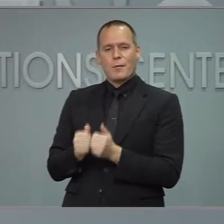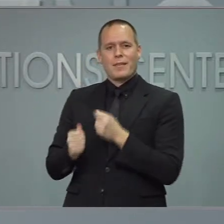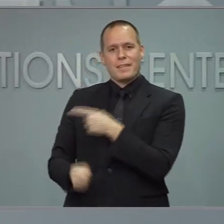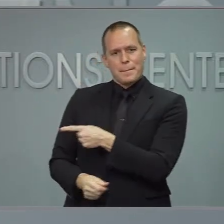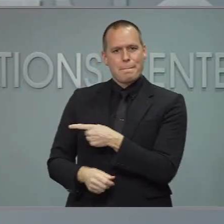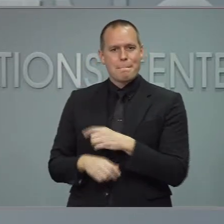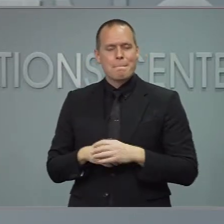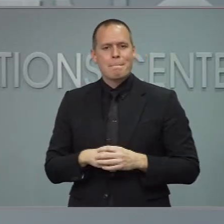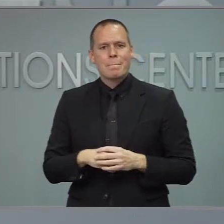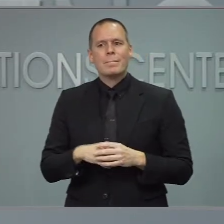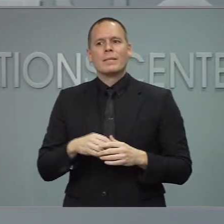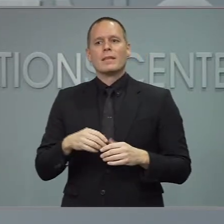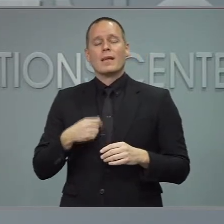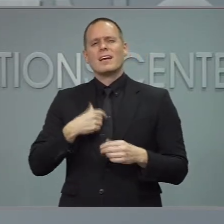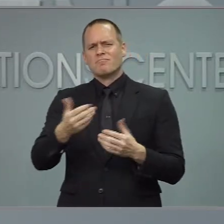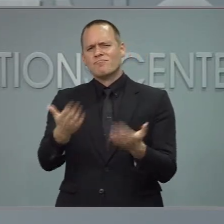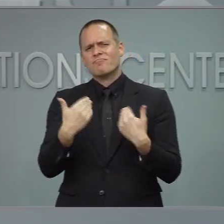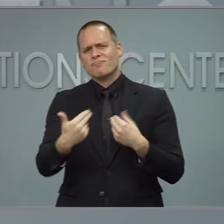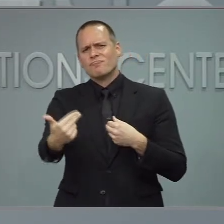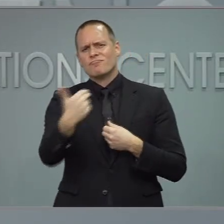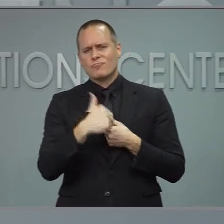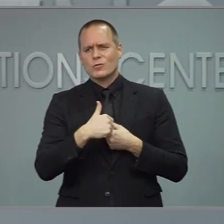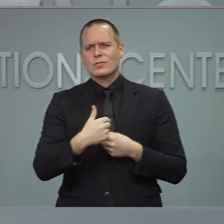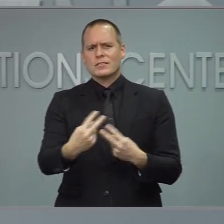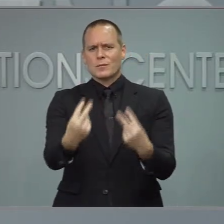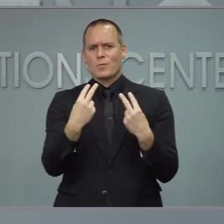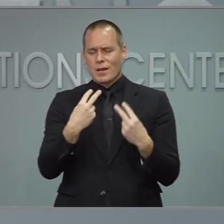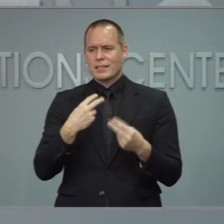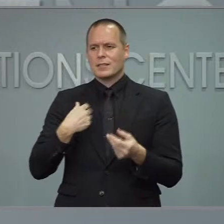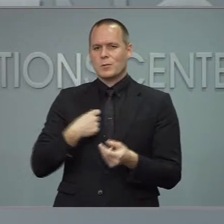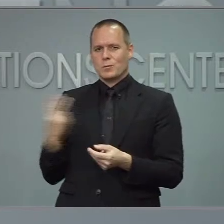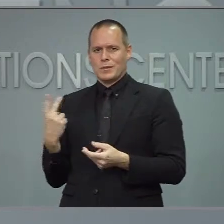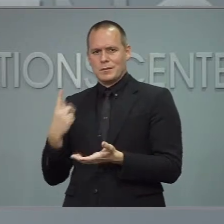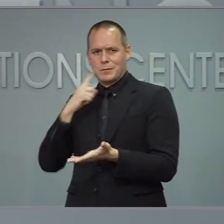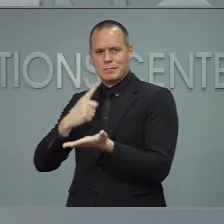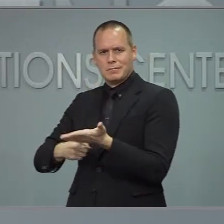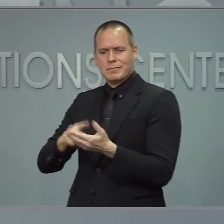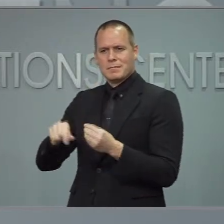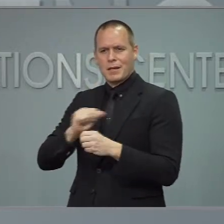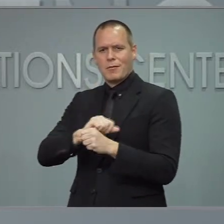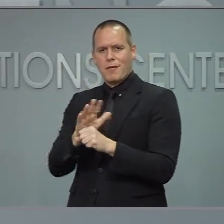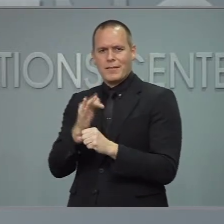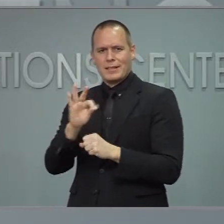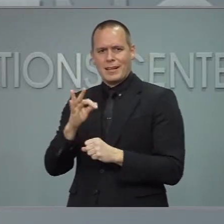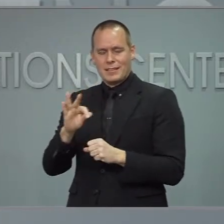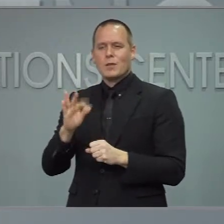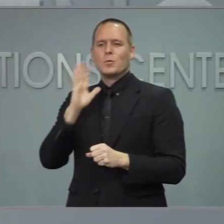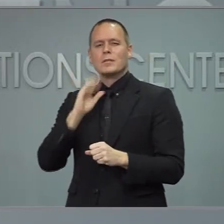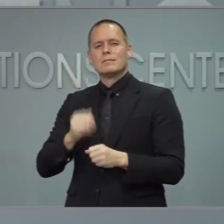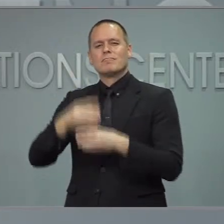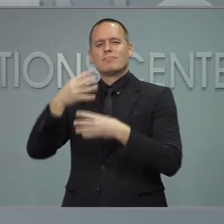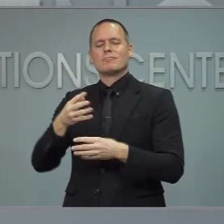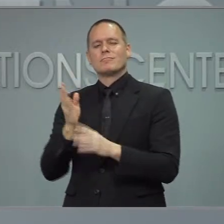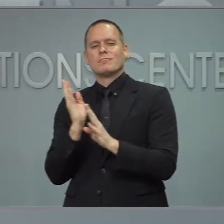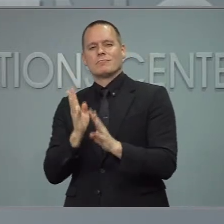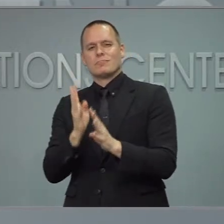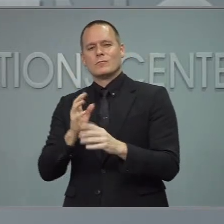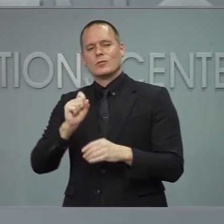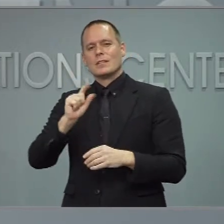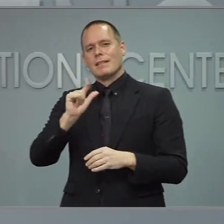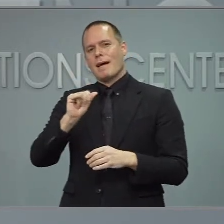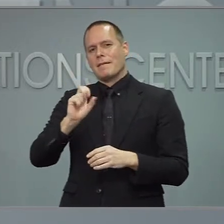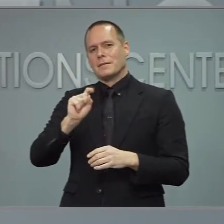as we continue our conversation about COVID-19 vaccines. The event will be live streamed on our social media channels.